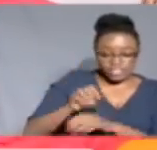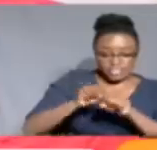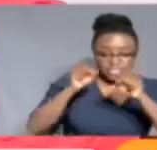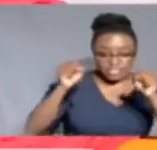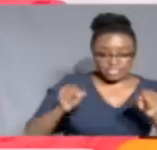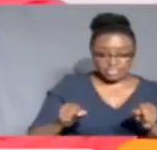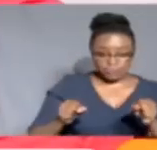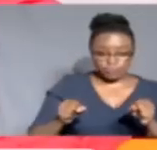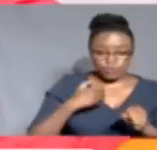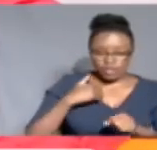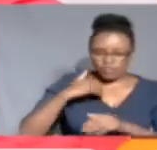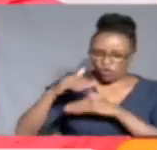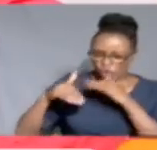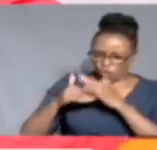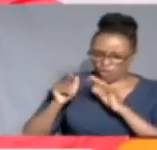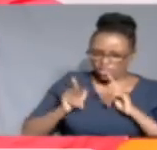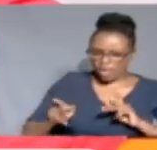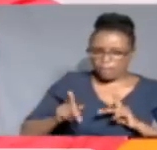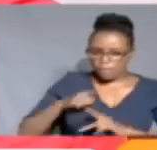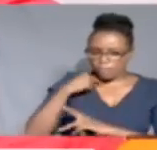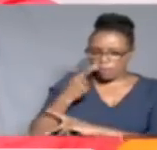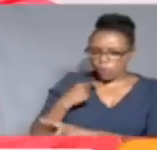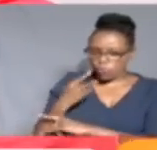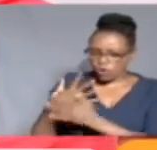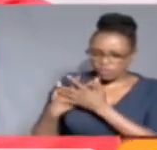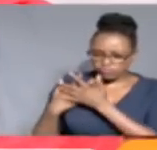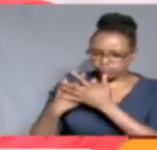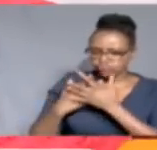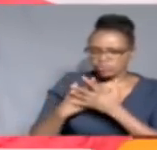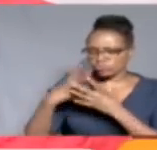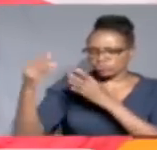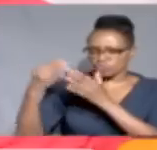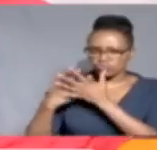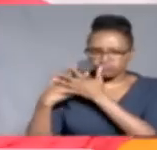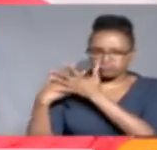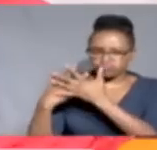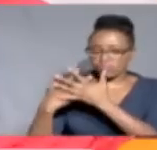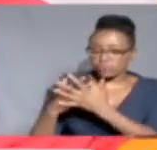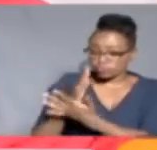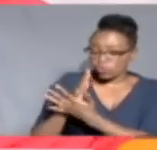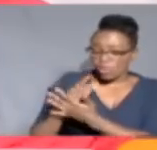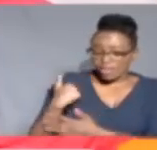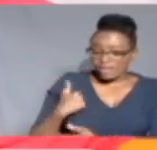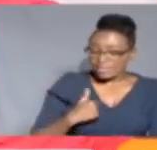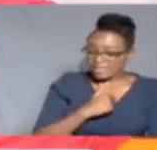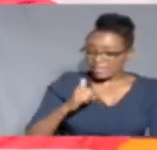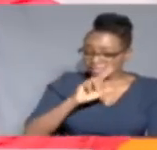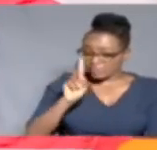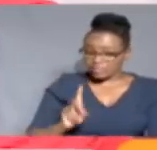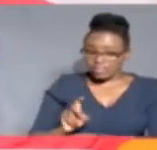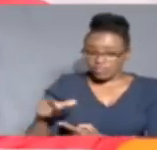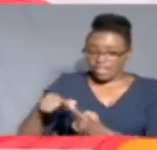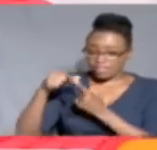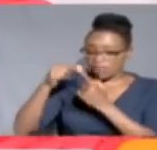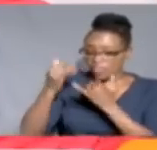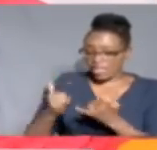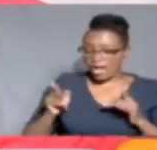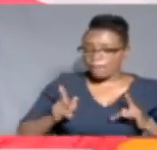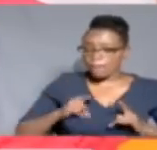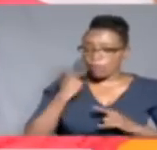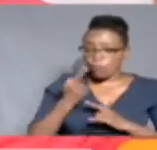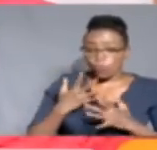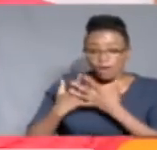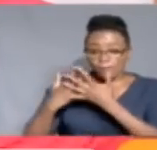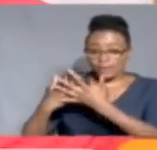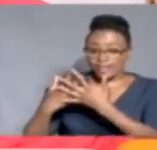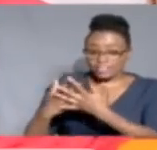having everybody who's being convicted to go to prison, are they actually guilty of those crimes? And especially the young guys who are going behind